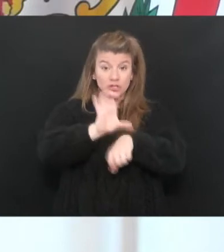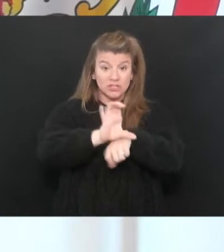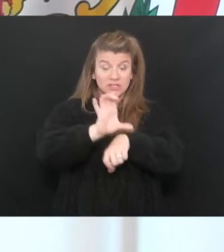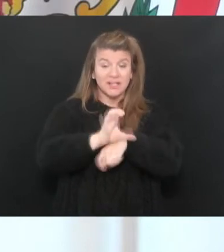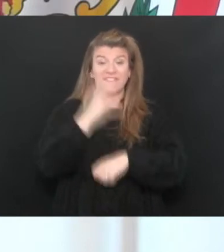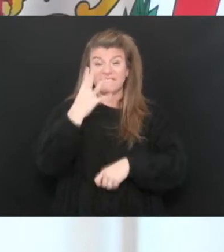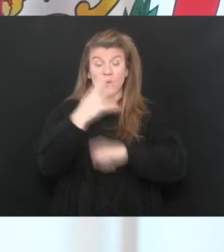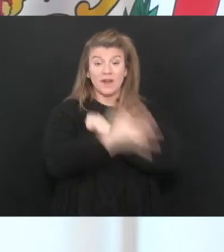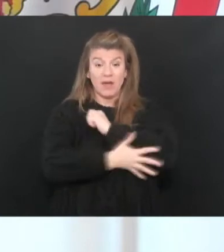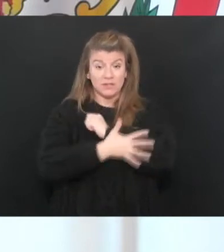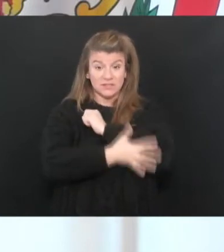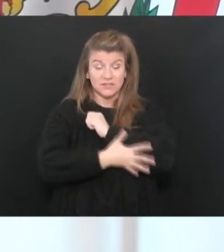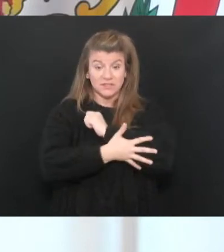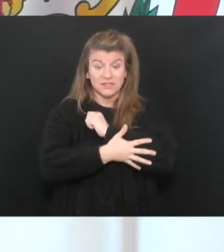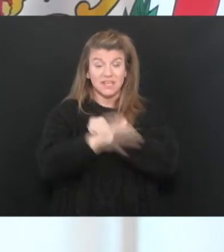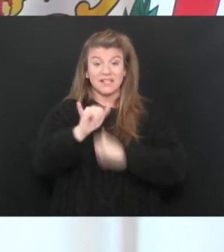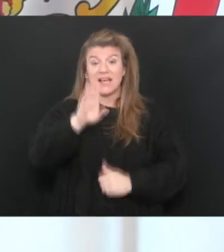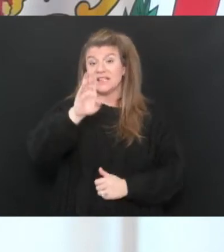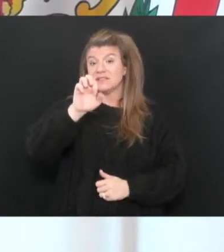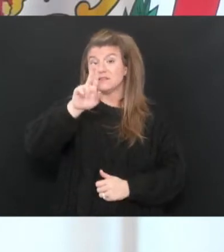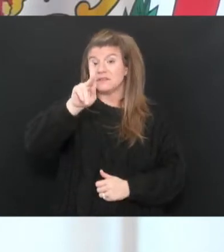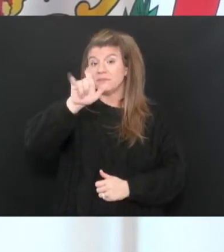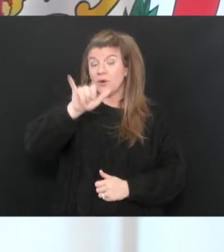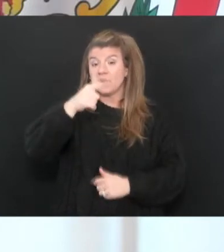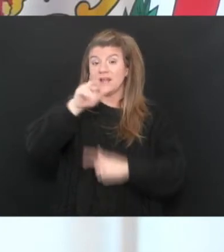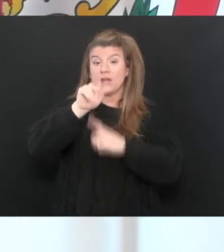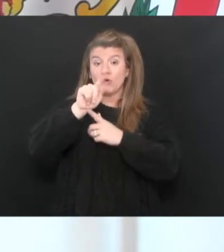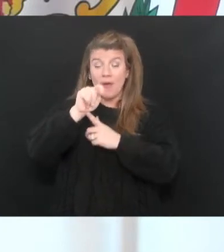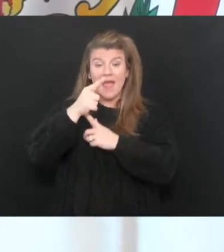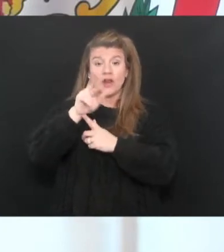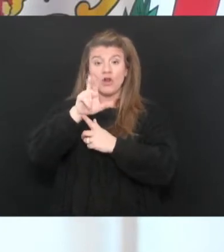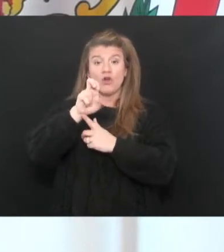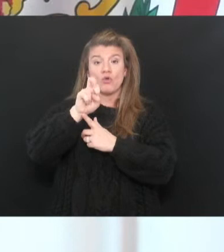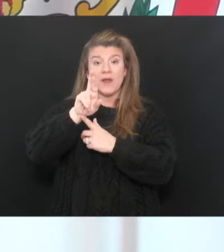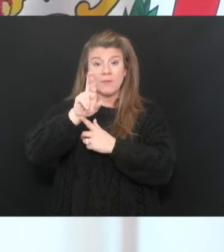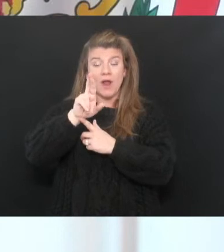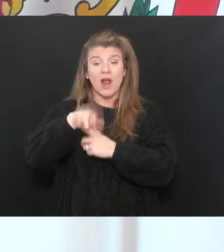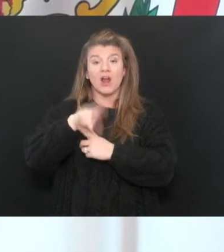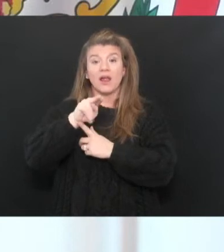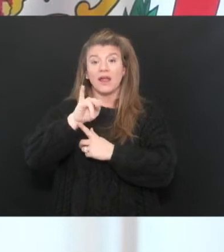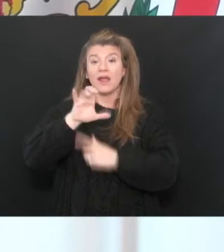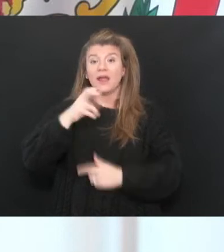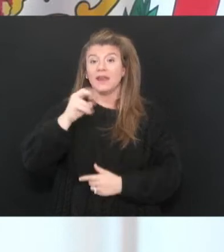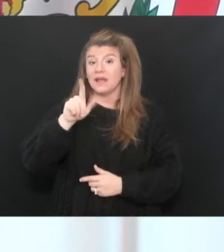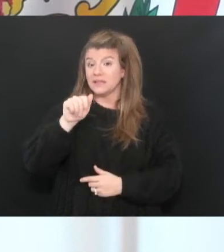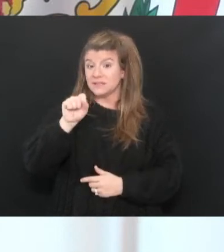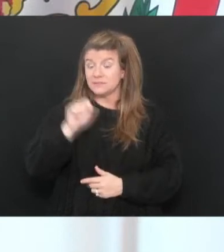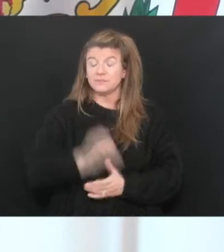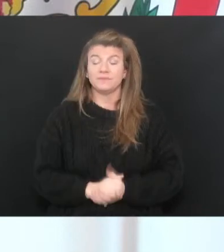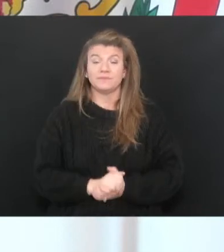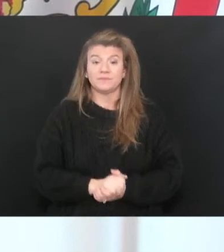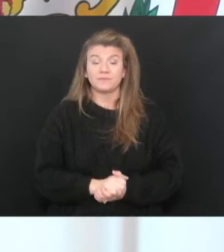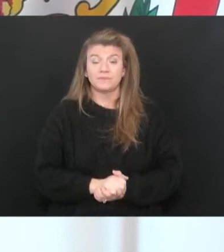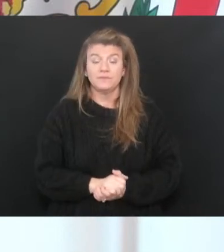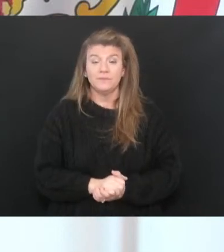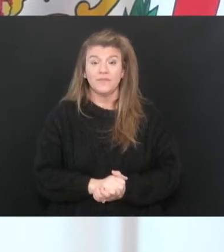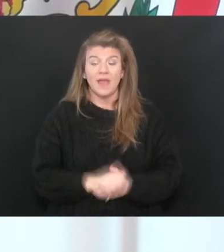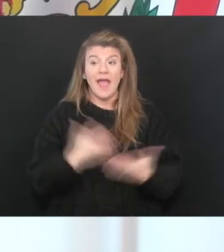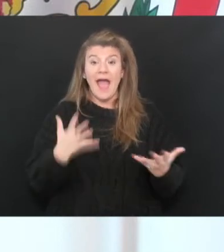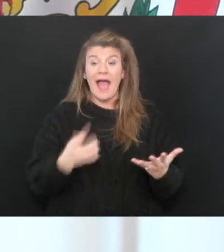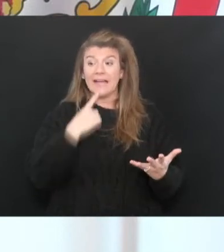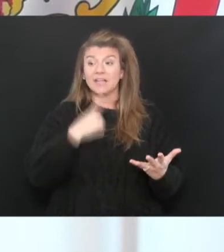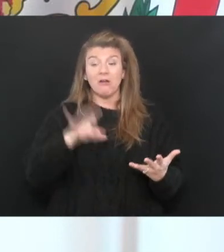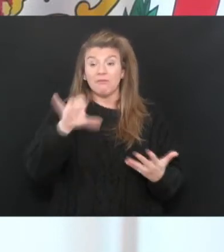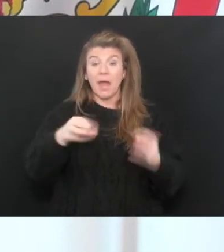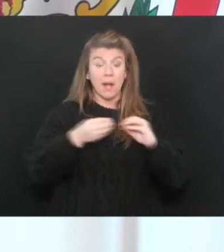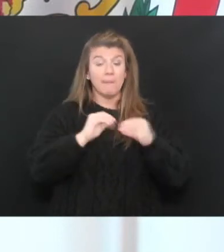4 counties. That's Berkeley, Grant, Greenbrier, and Nicholas counties. Now, I'll tell you that number's